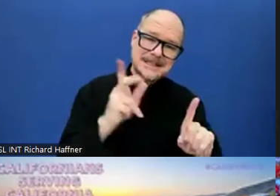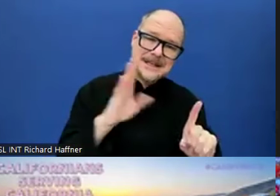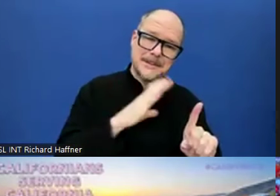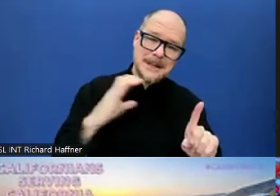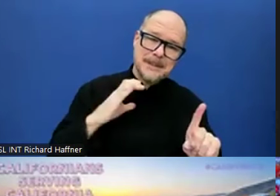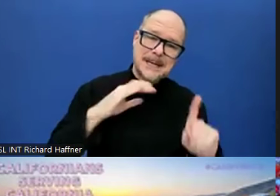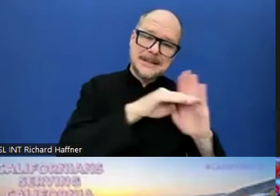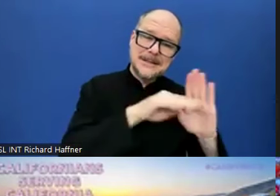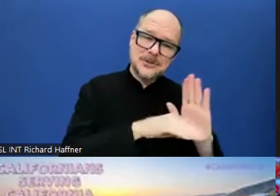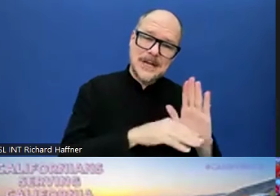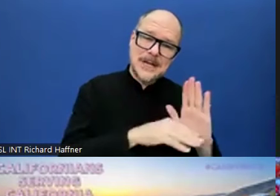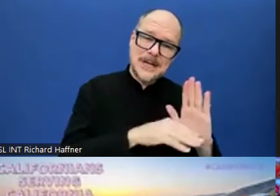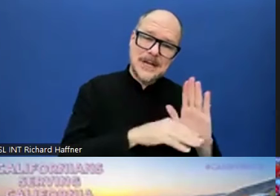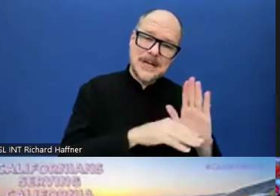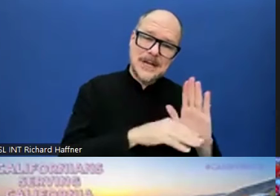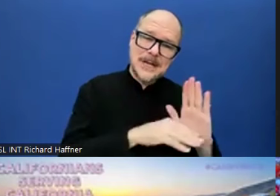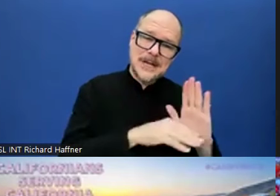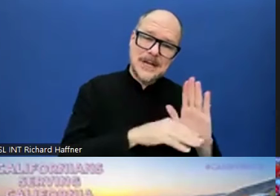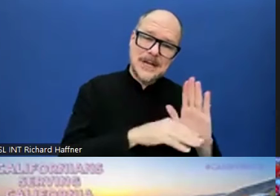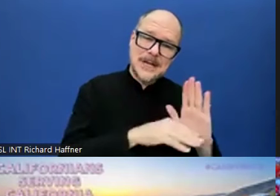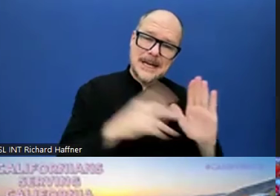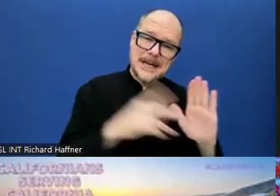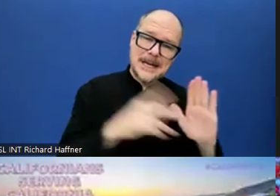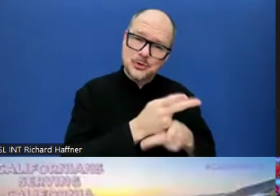will there be a chair?